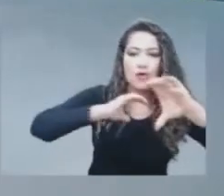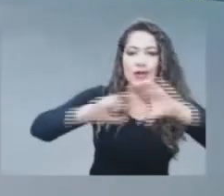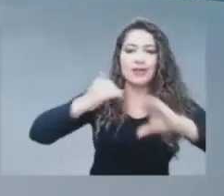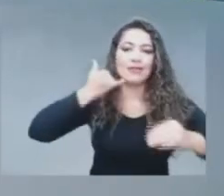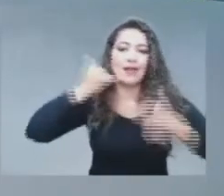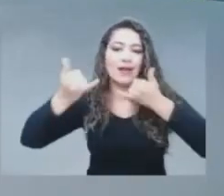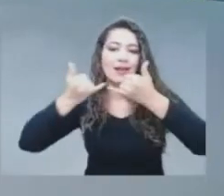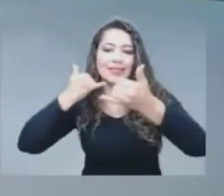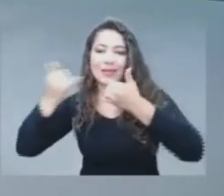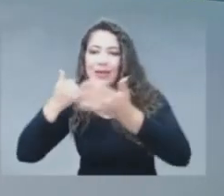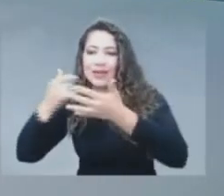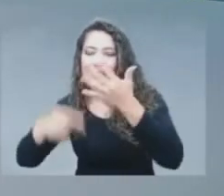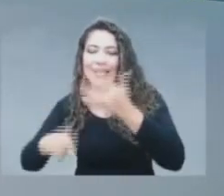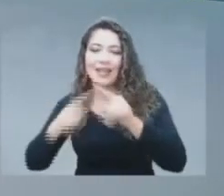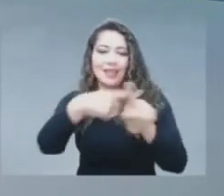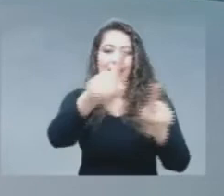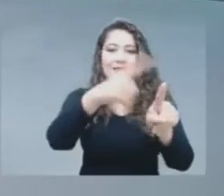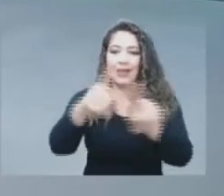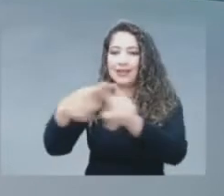communication,